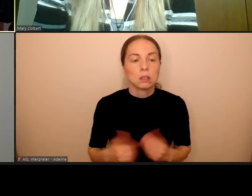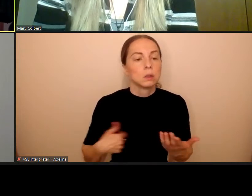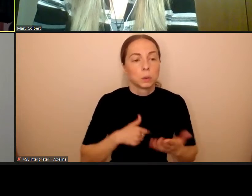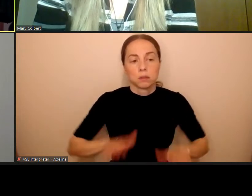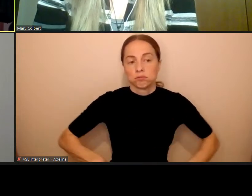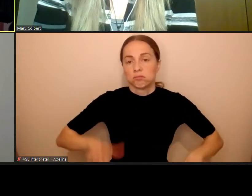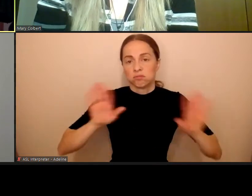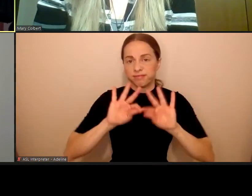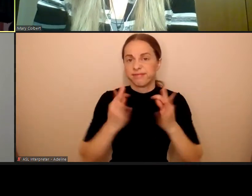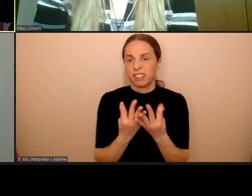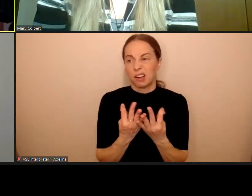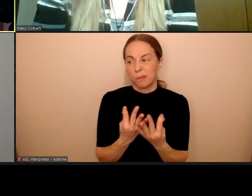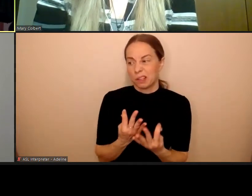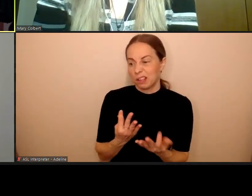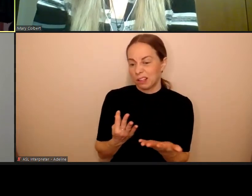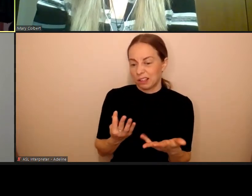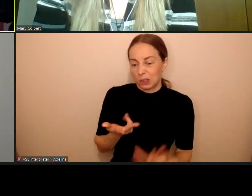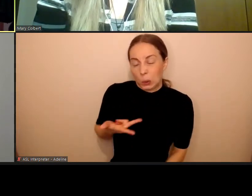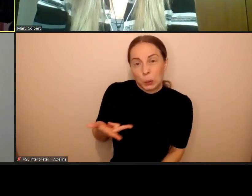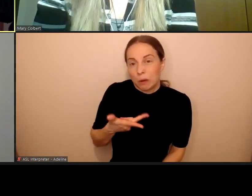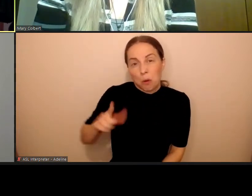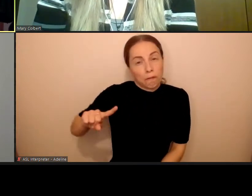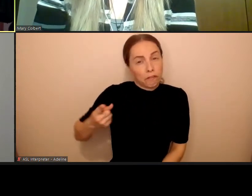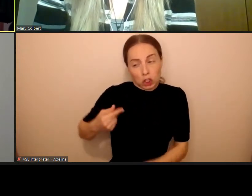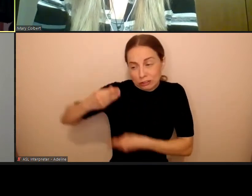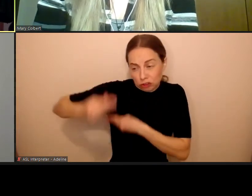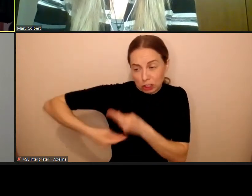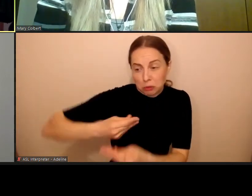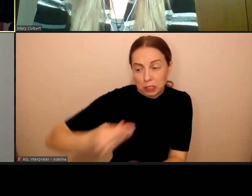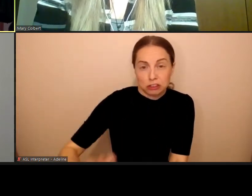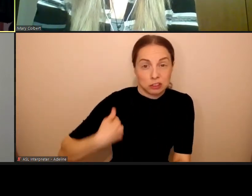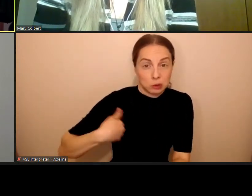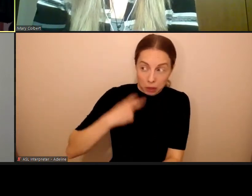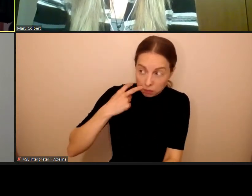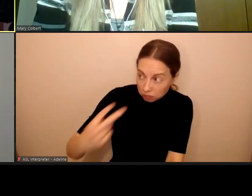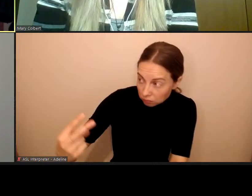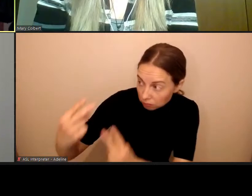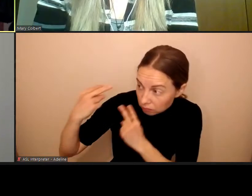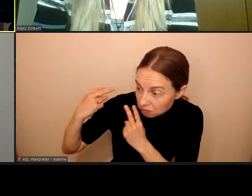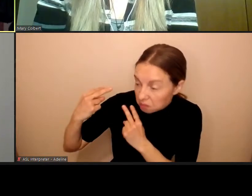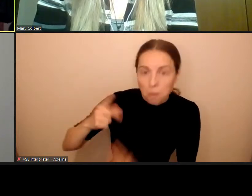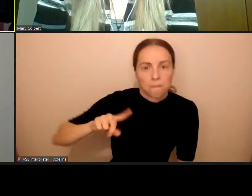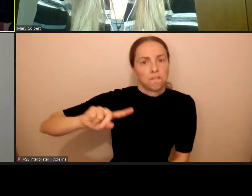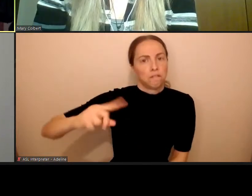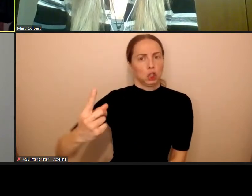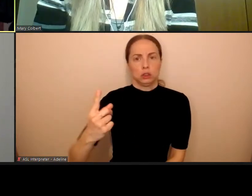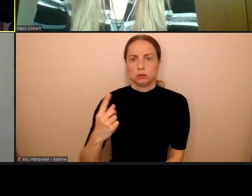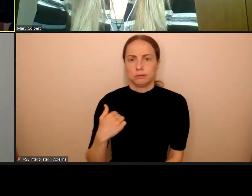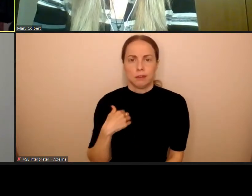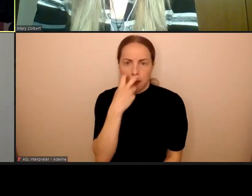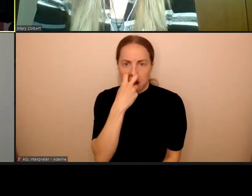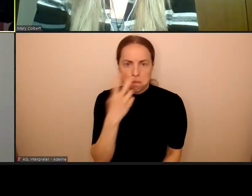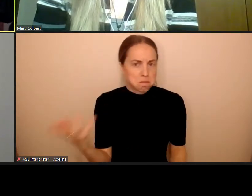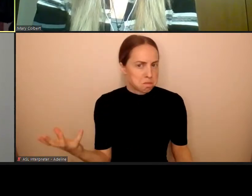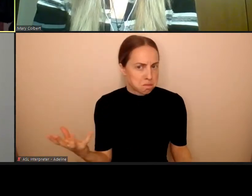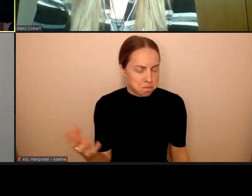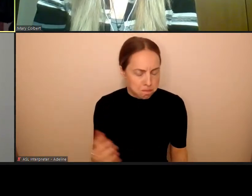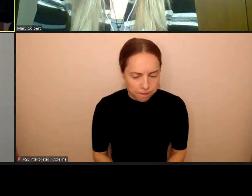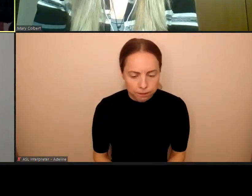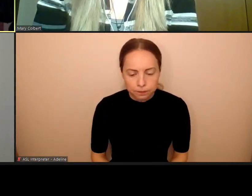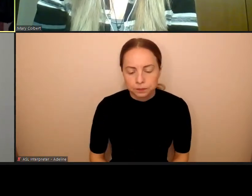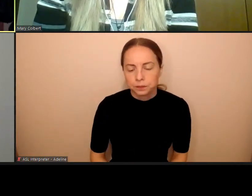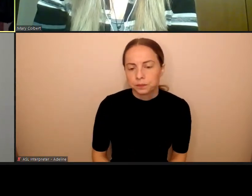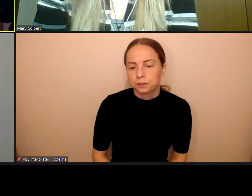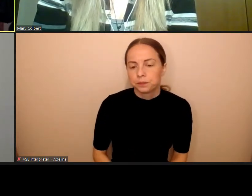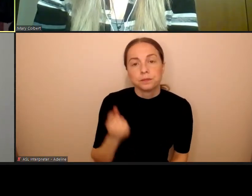where we were the first generation anywhere as far back as we could go with having a blindness. And my